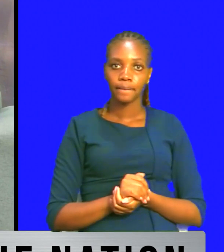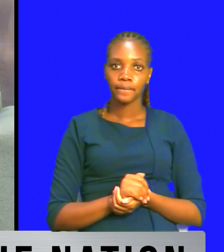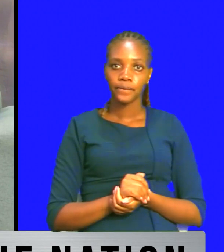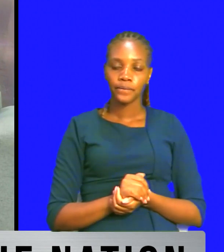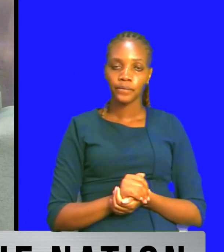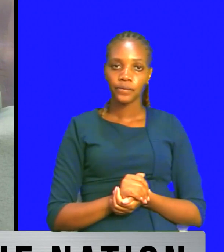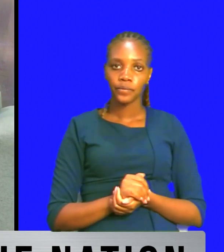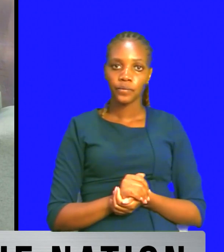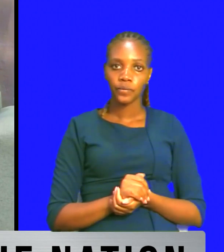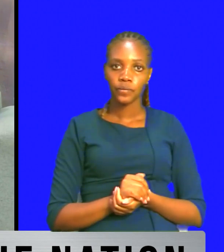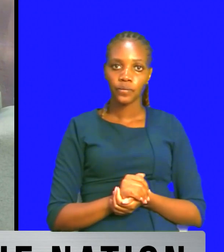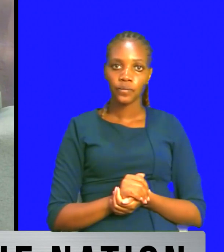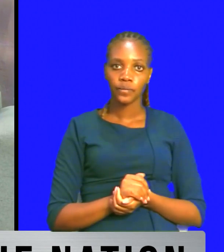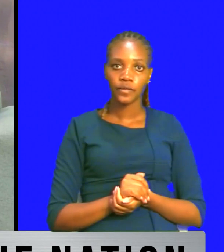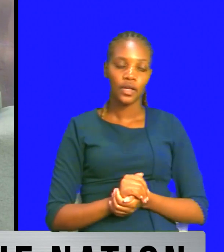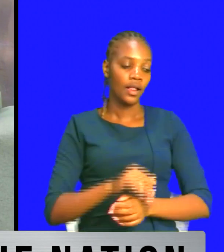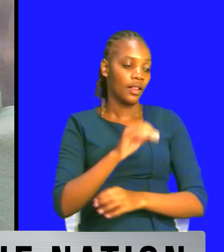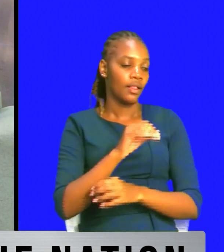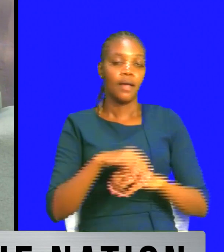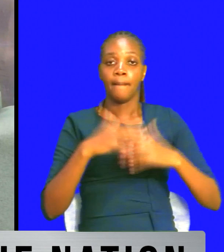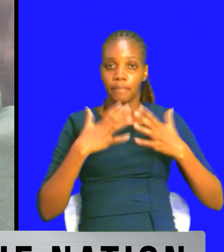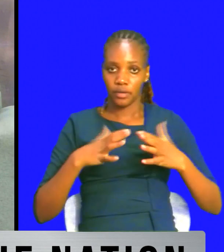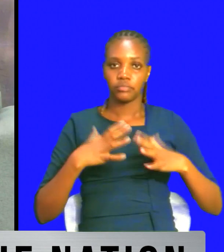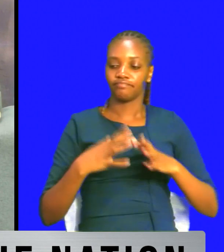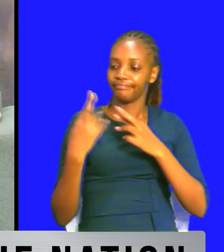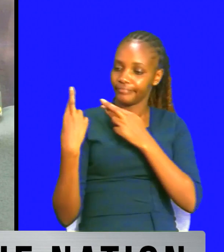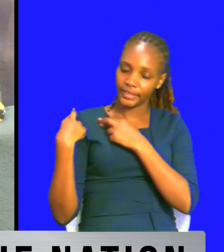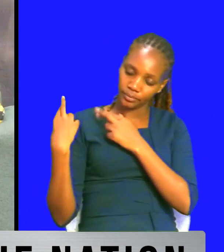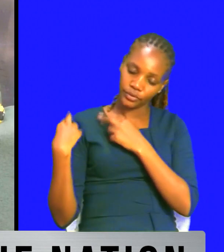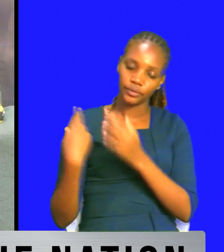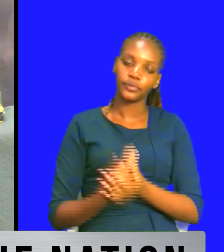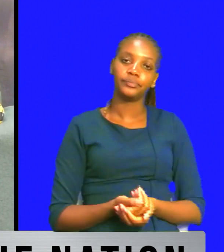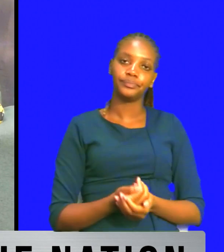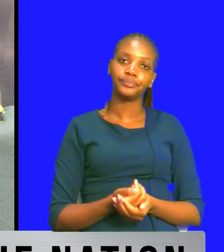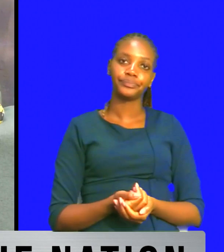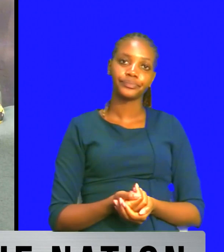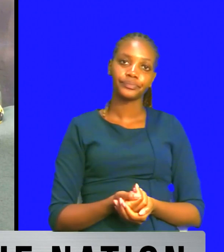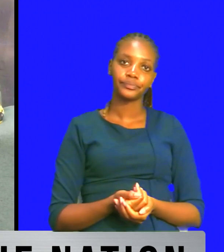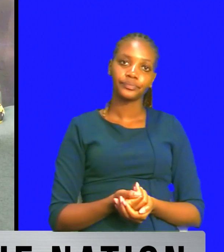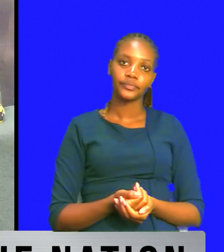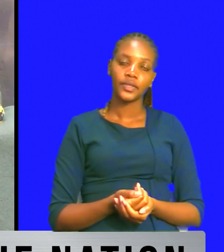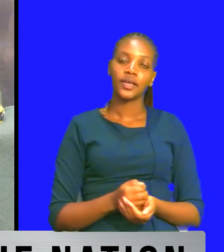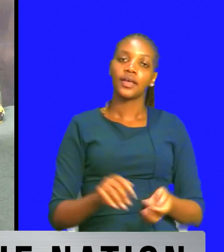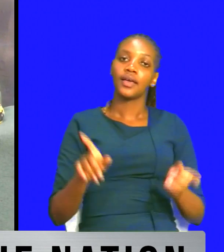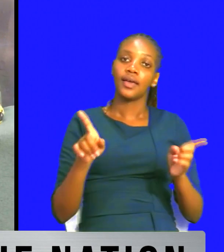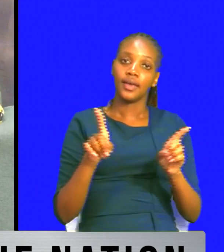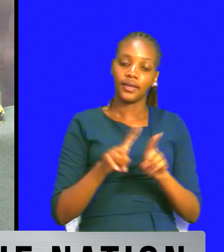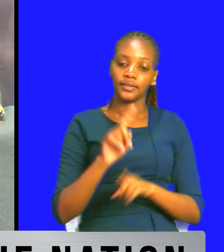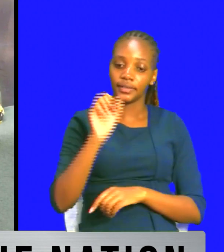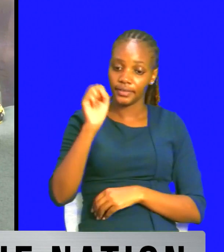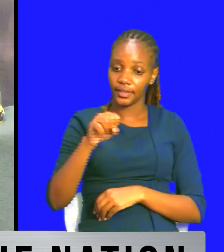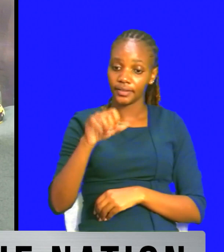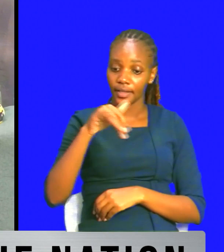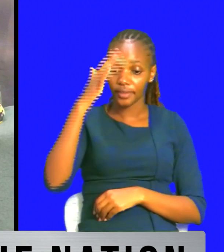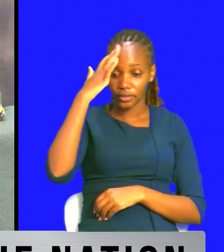The power is with the people, Jonah. Remember that. The power is with the people. Right. And yes, and that is